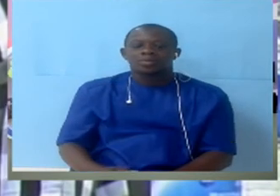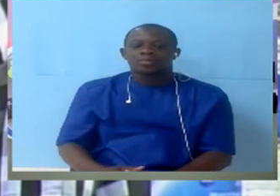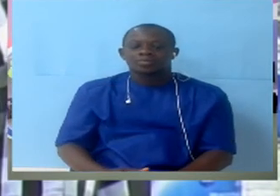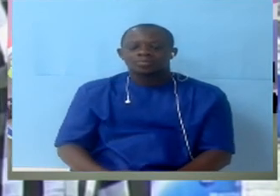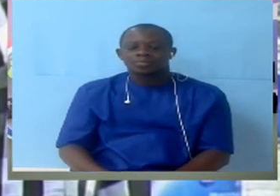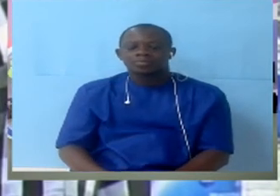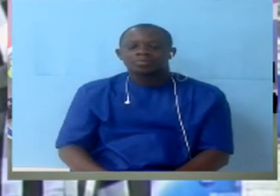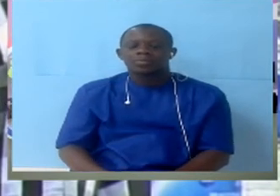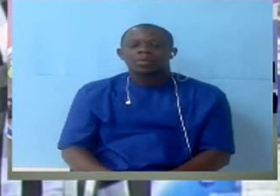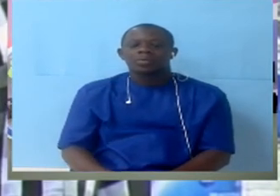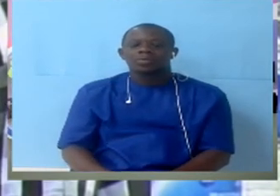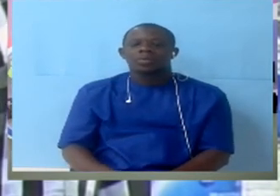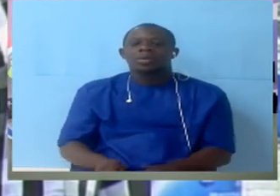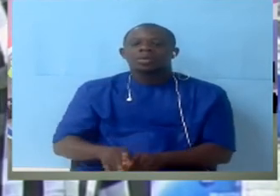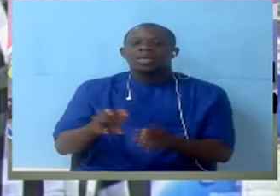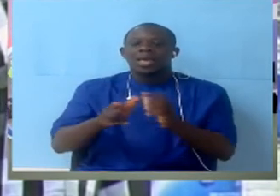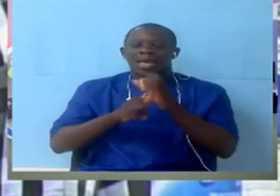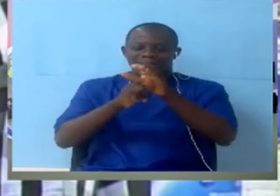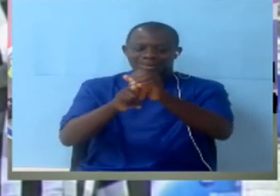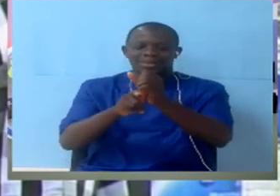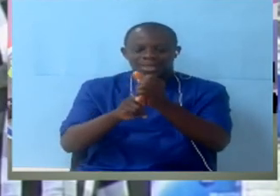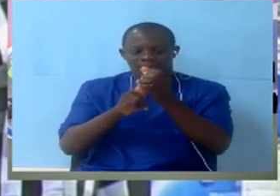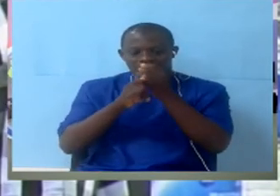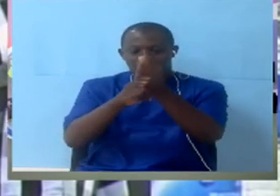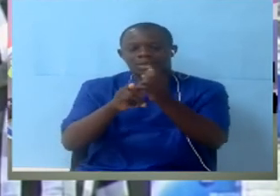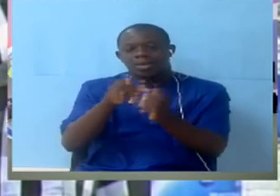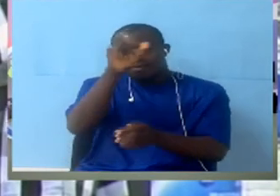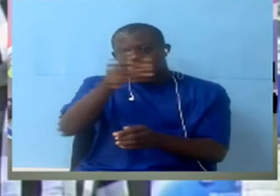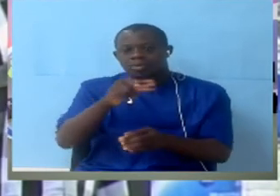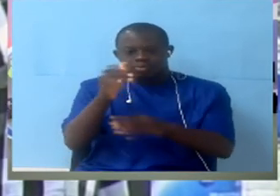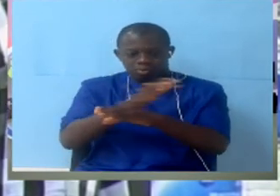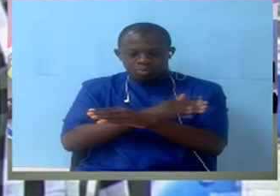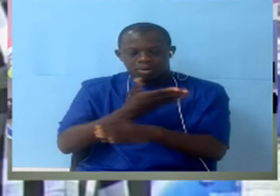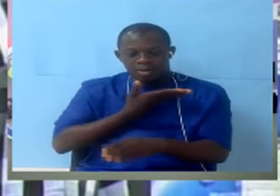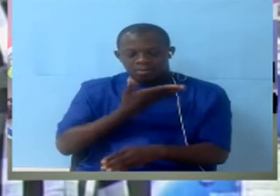Bah Pay, alias Pay, was his